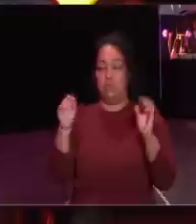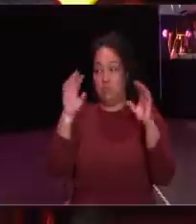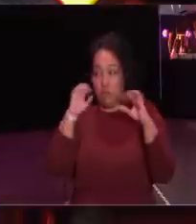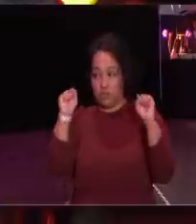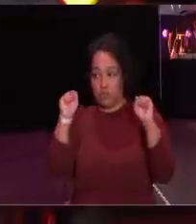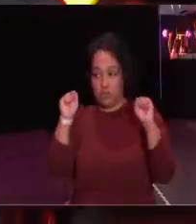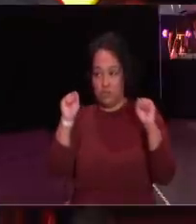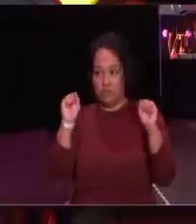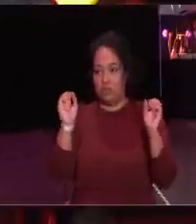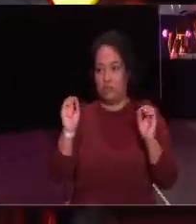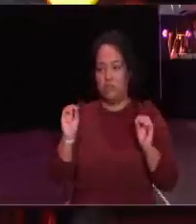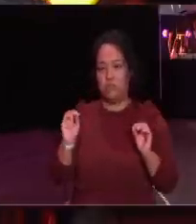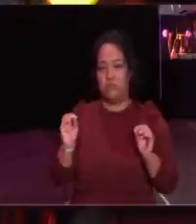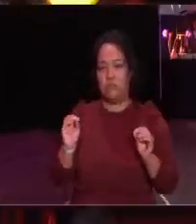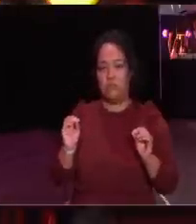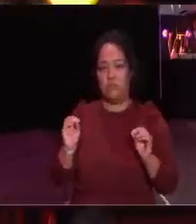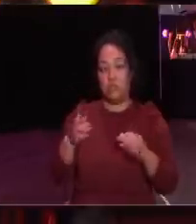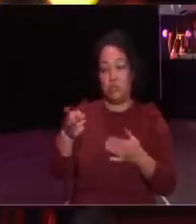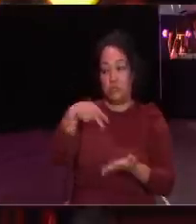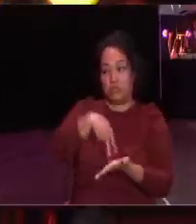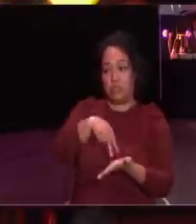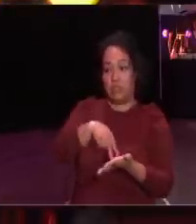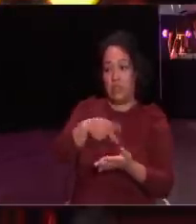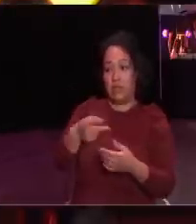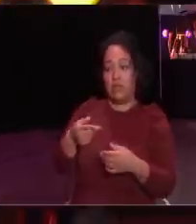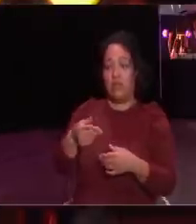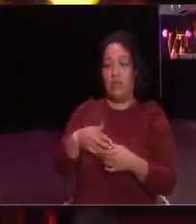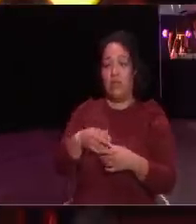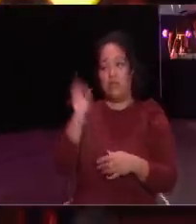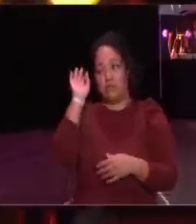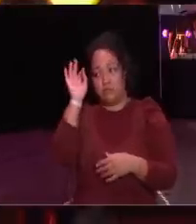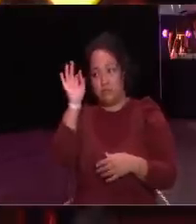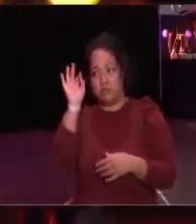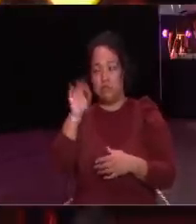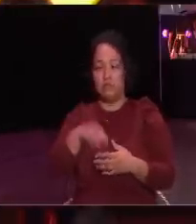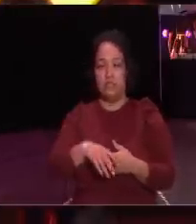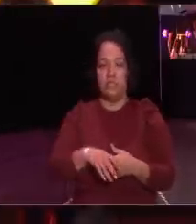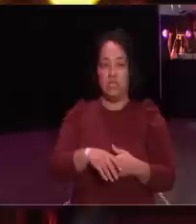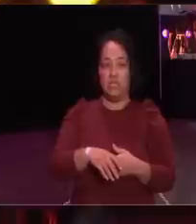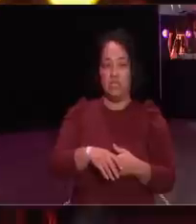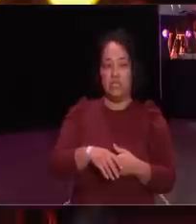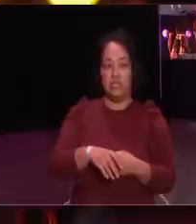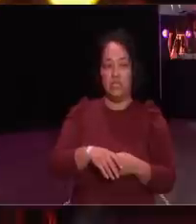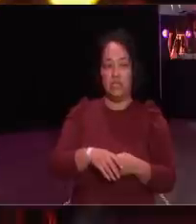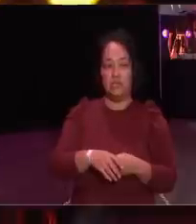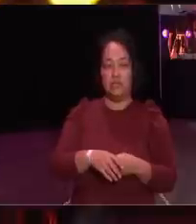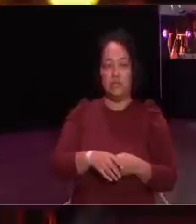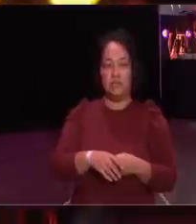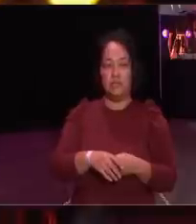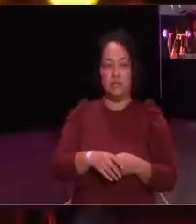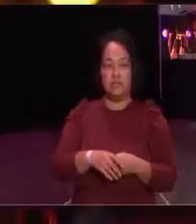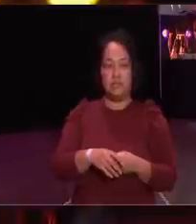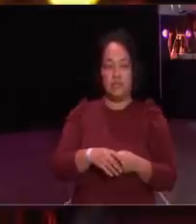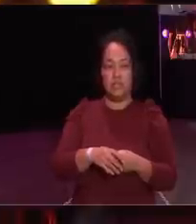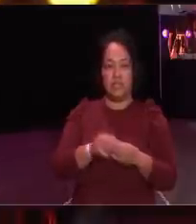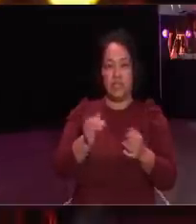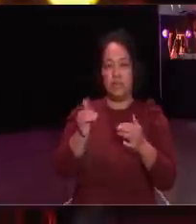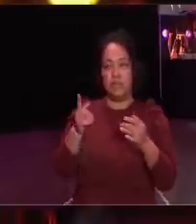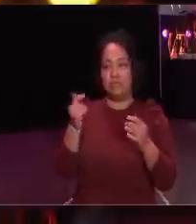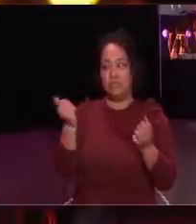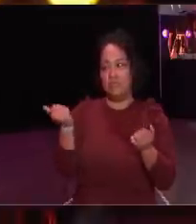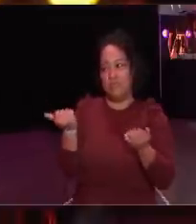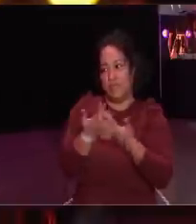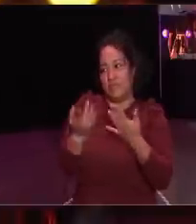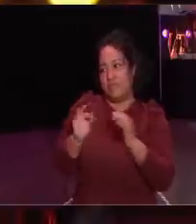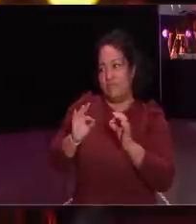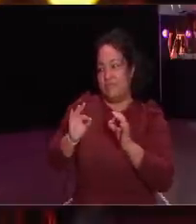president. Nada más se pone ahí enfrente. You just stand up there. Predica. You preach. Y ya con eso se arregla todo. And with that, everything is